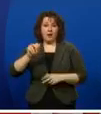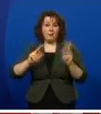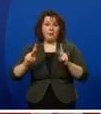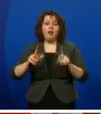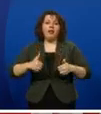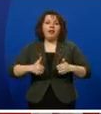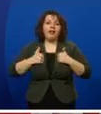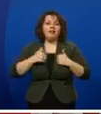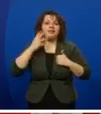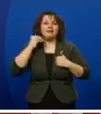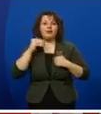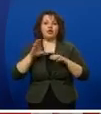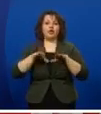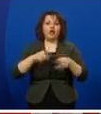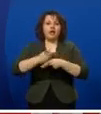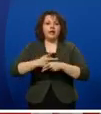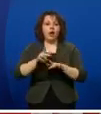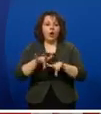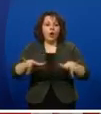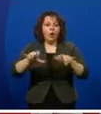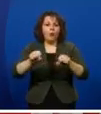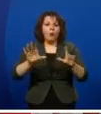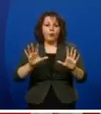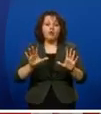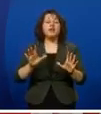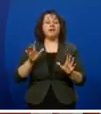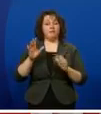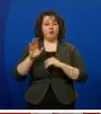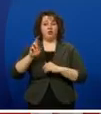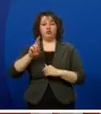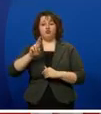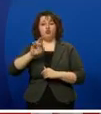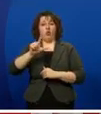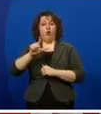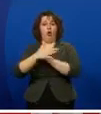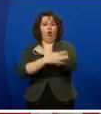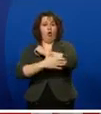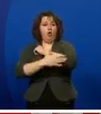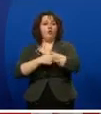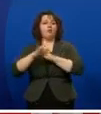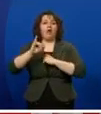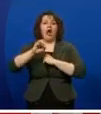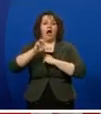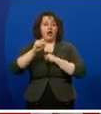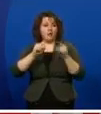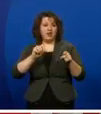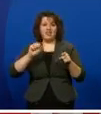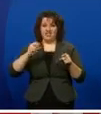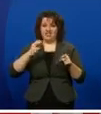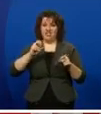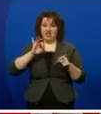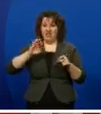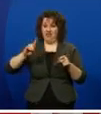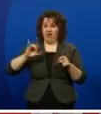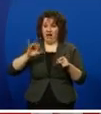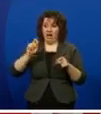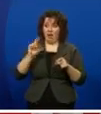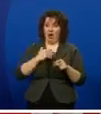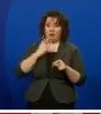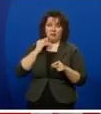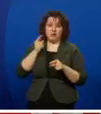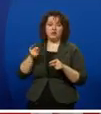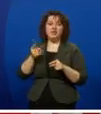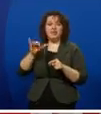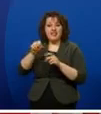desert. When you look at rural Iowa, which is where our manufacturing facility is in Sheffield, Iowa, this stat goes up